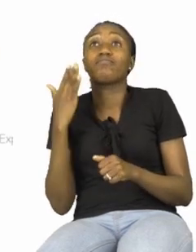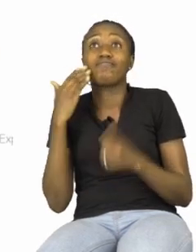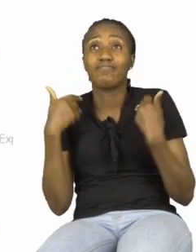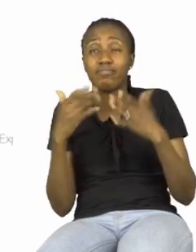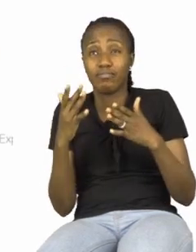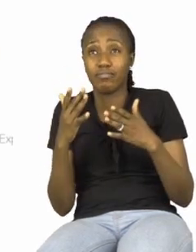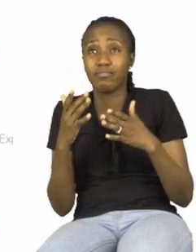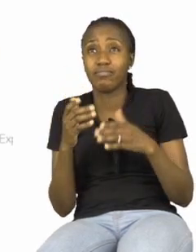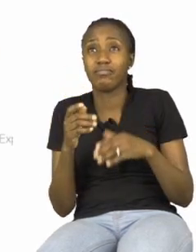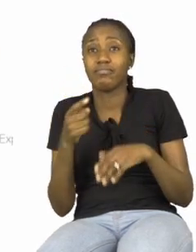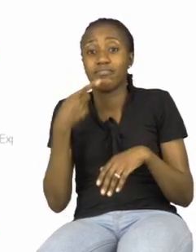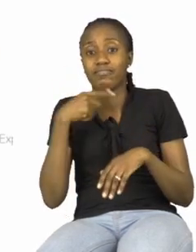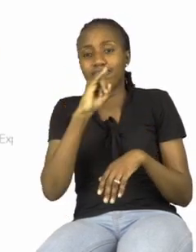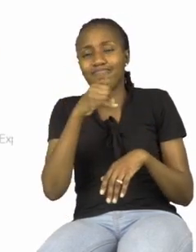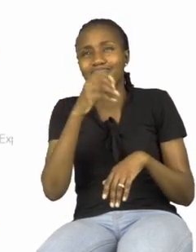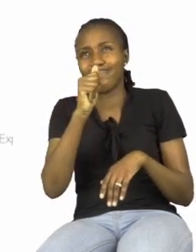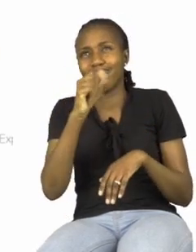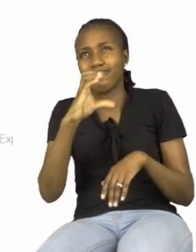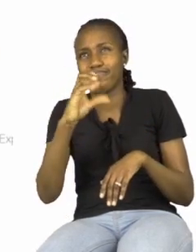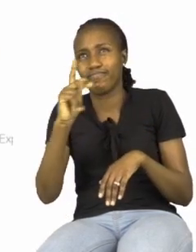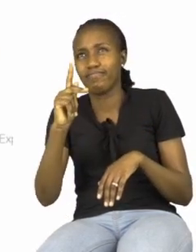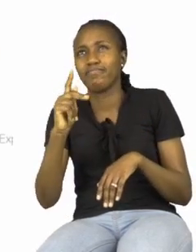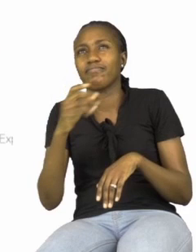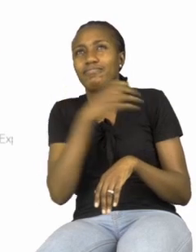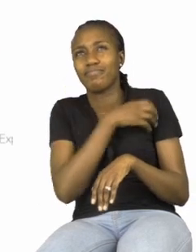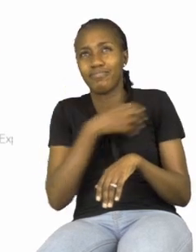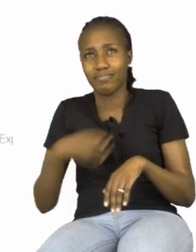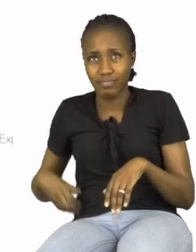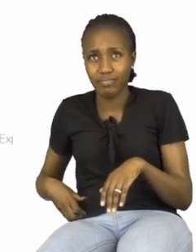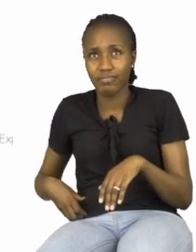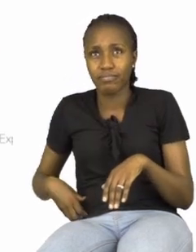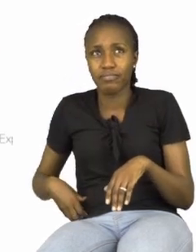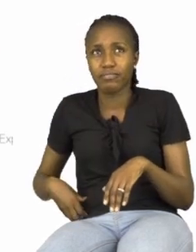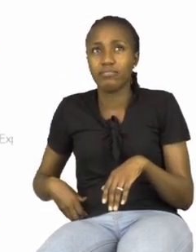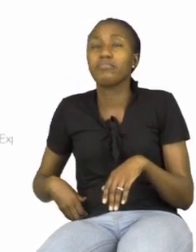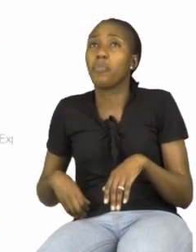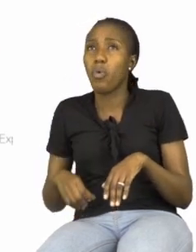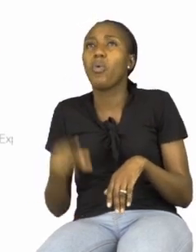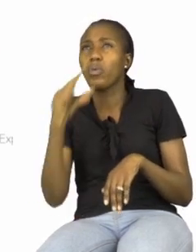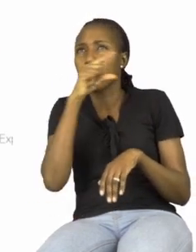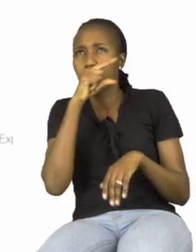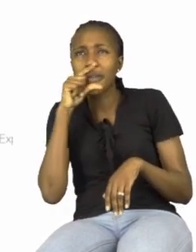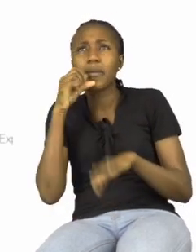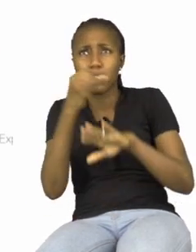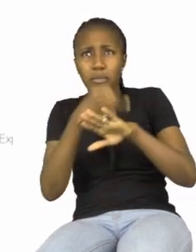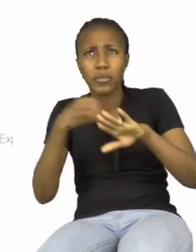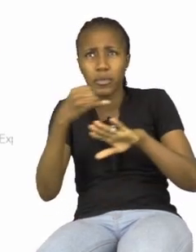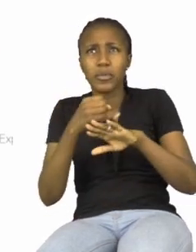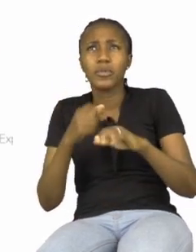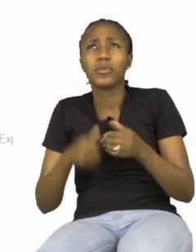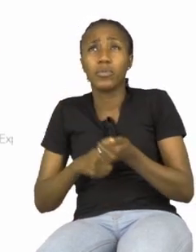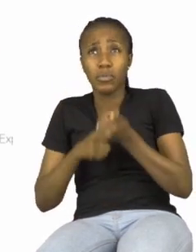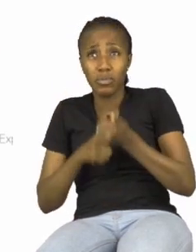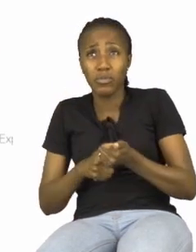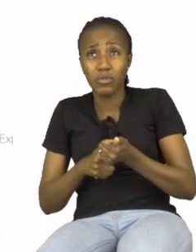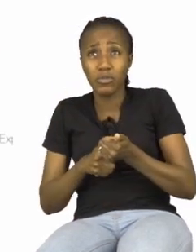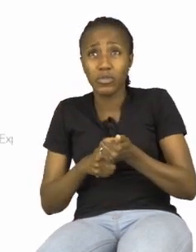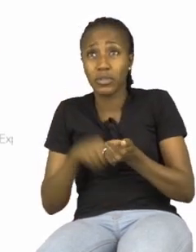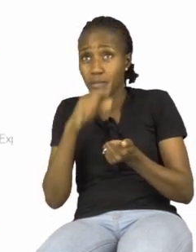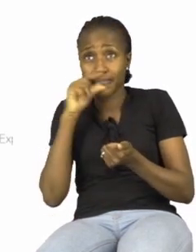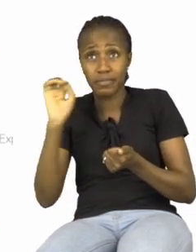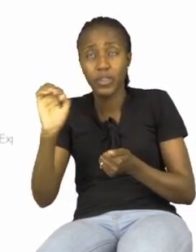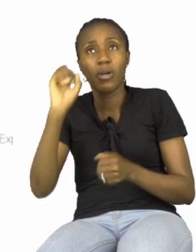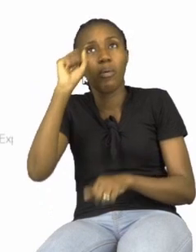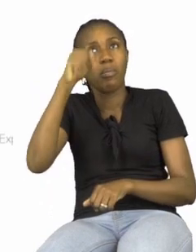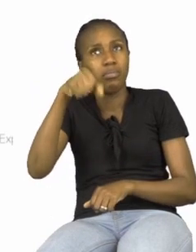memory goes back to those days. So he's named after the hockey field. That's correct. That's correct. But that was